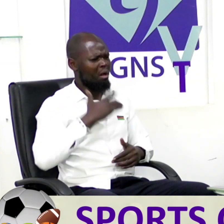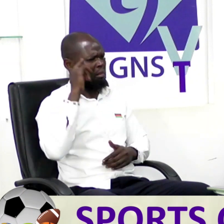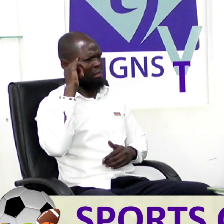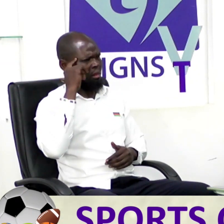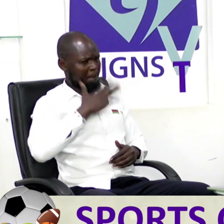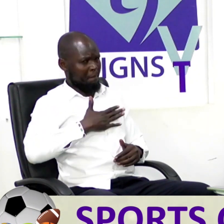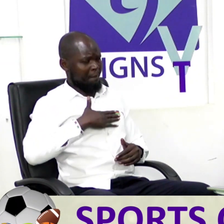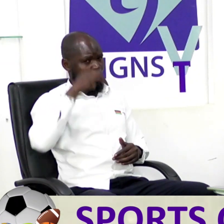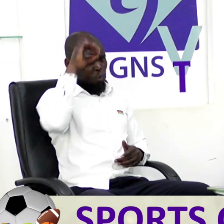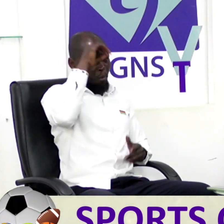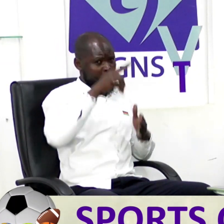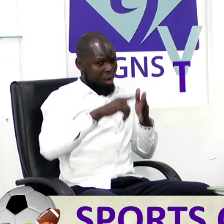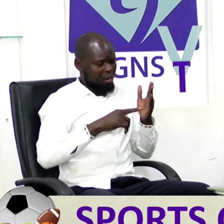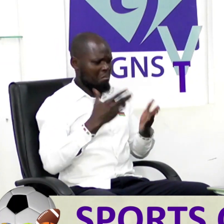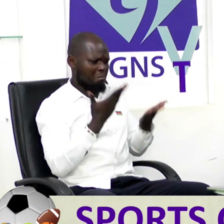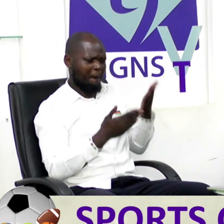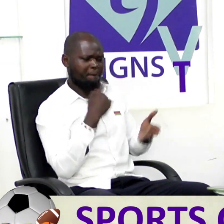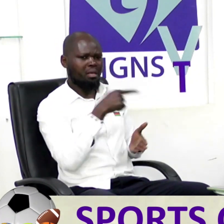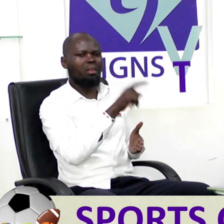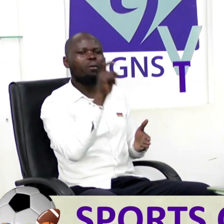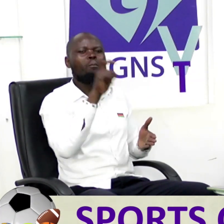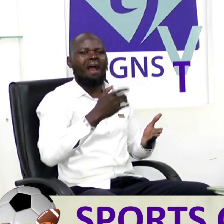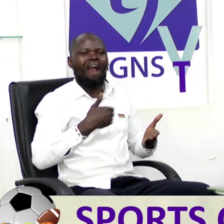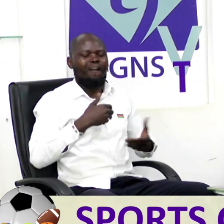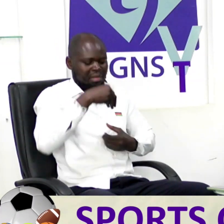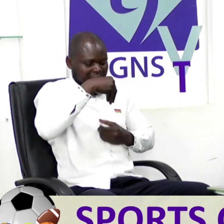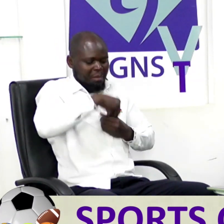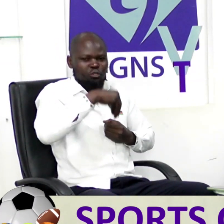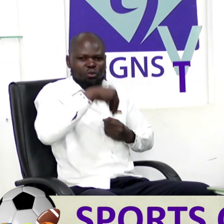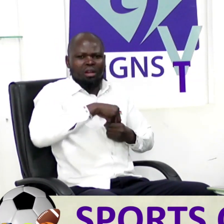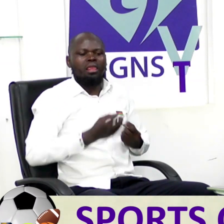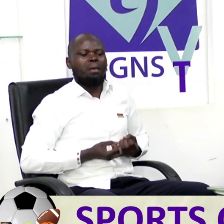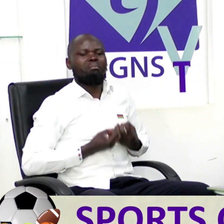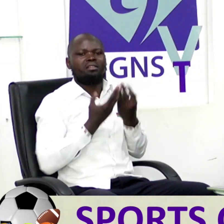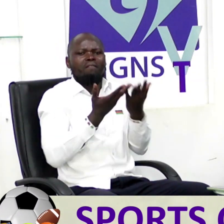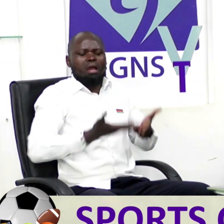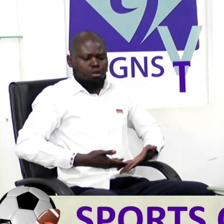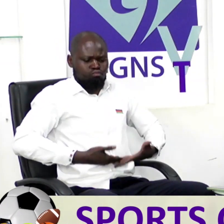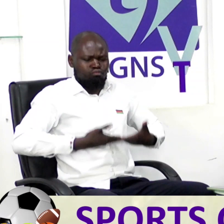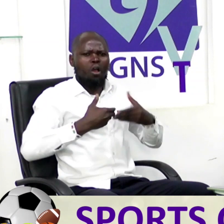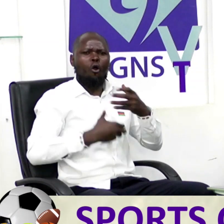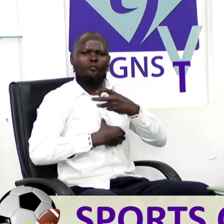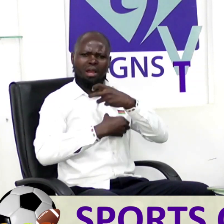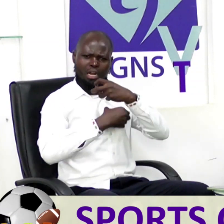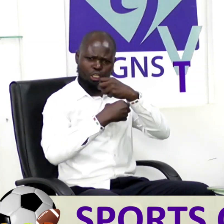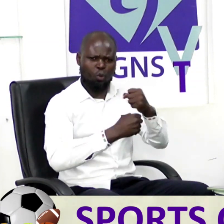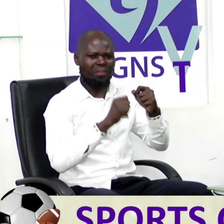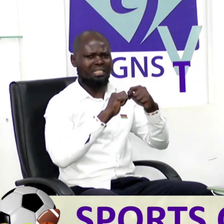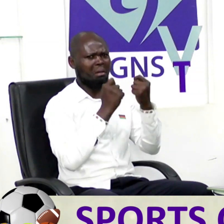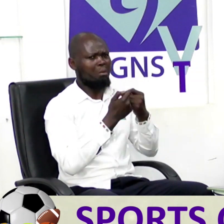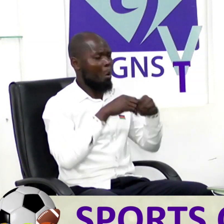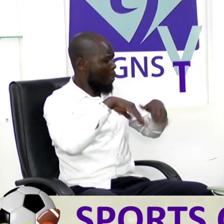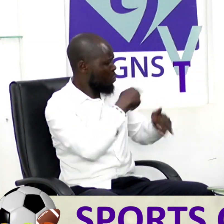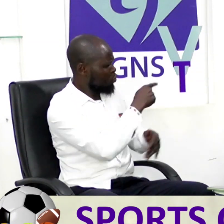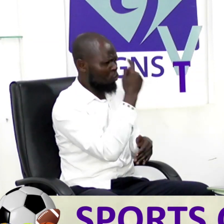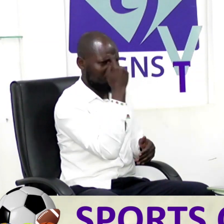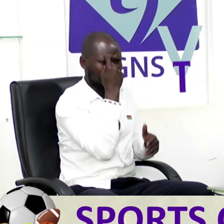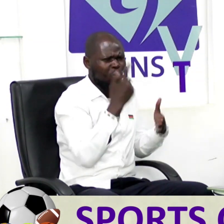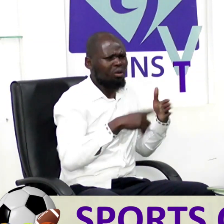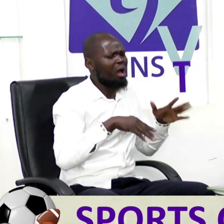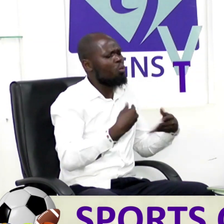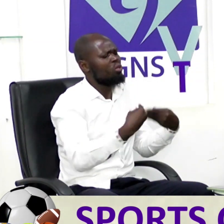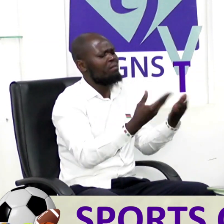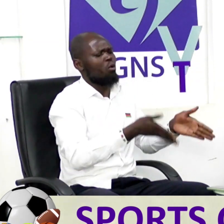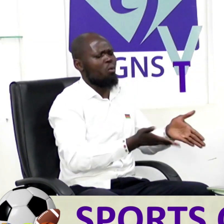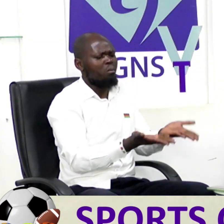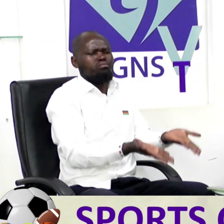was beat them 1-0. My opinion, we need to have, they really need to express and really show